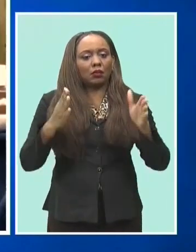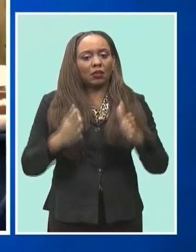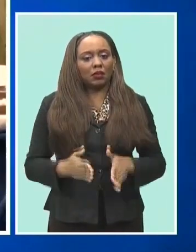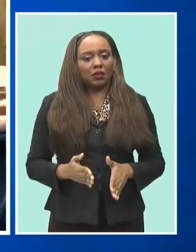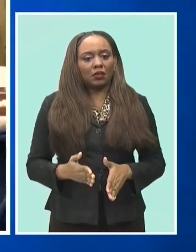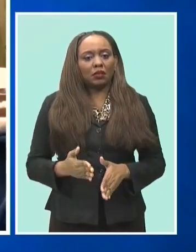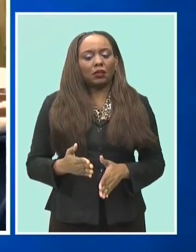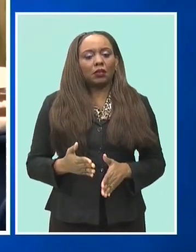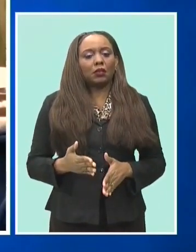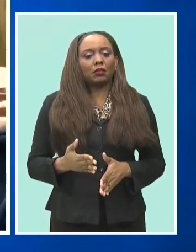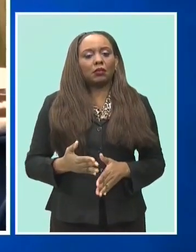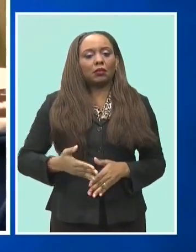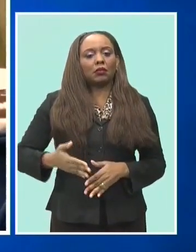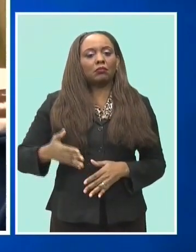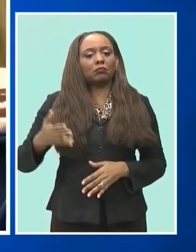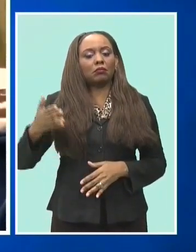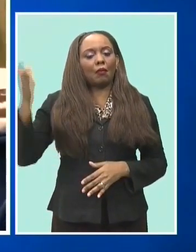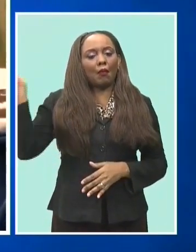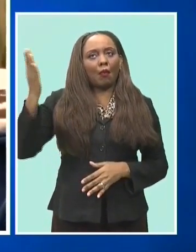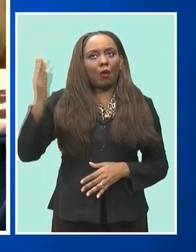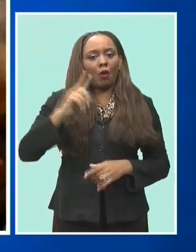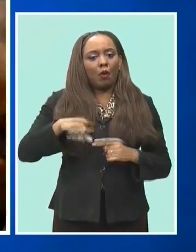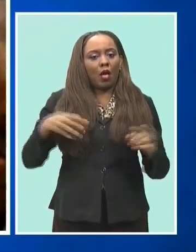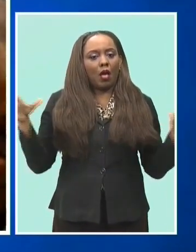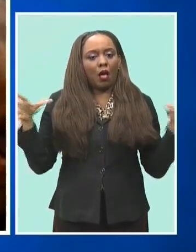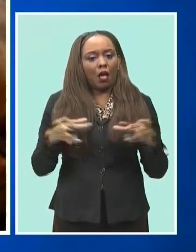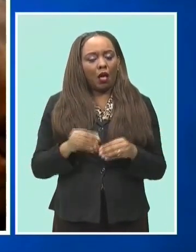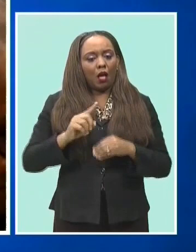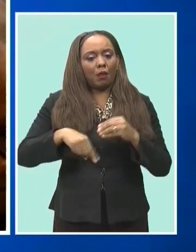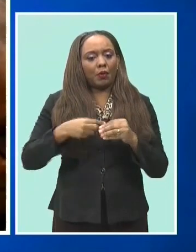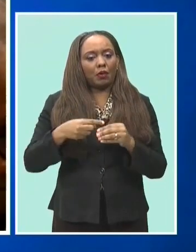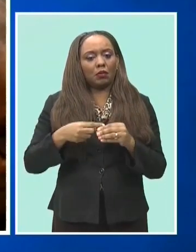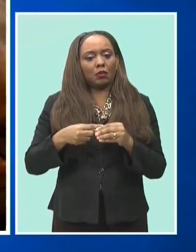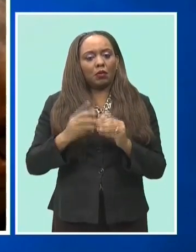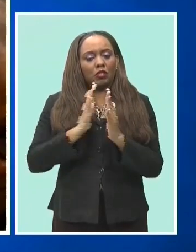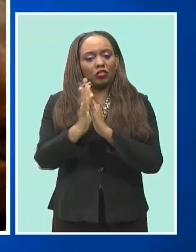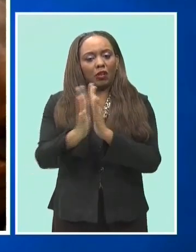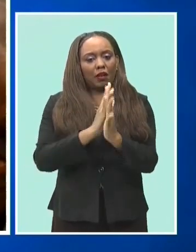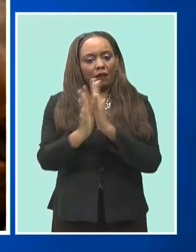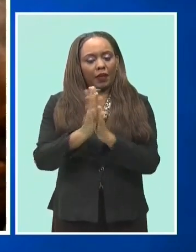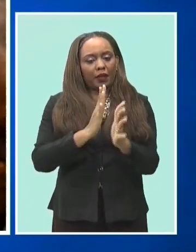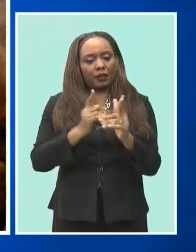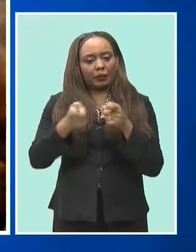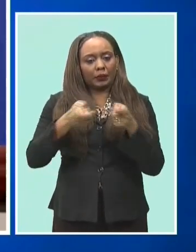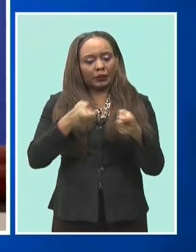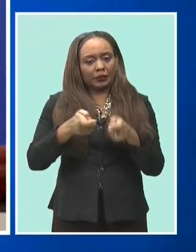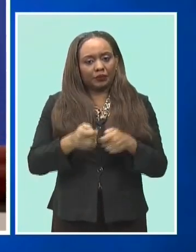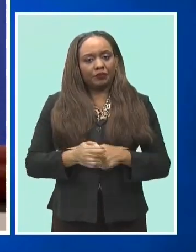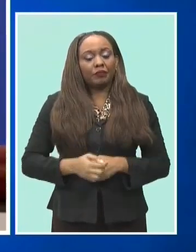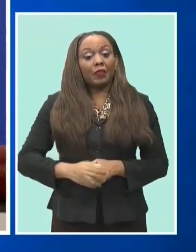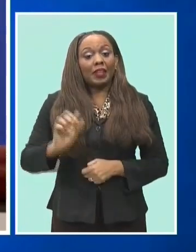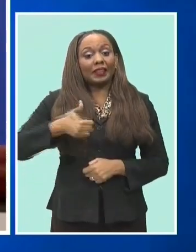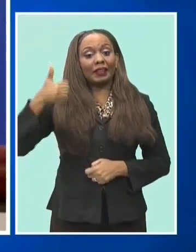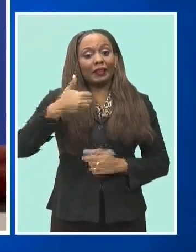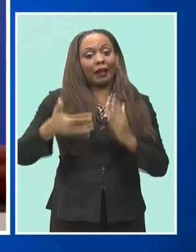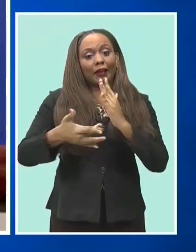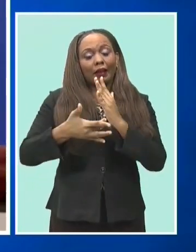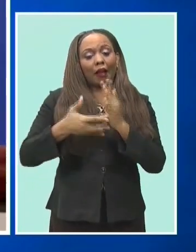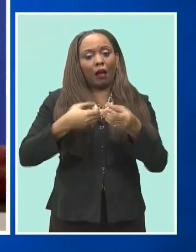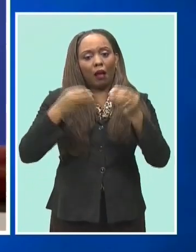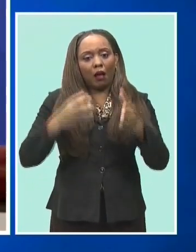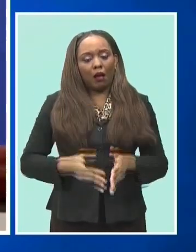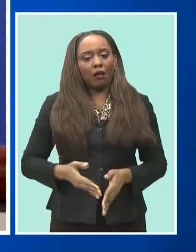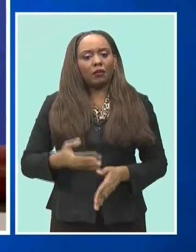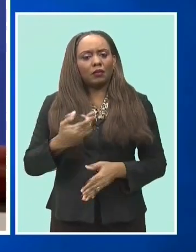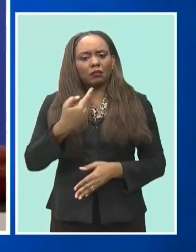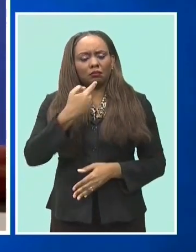as stakeholders gathered for the national consultation on traffic management. Senior Technical Officer in the ministry's Road Engineering